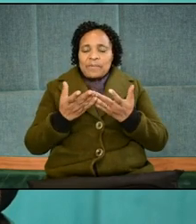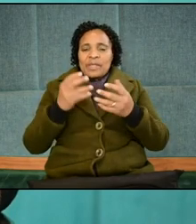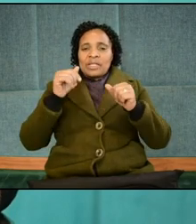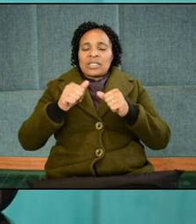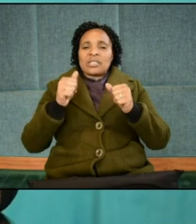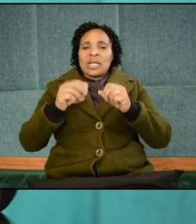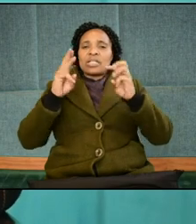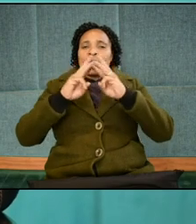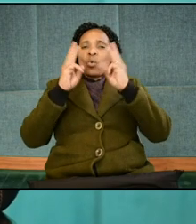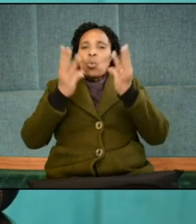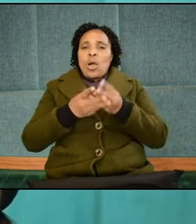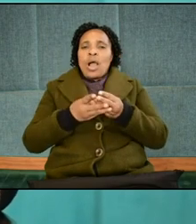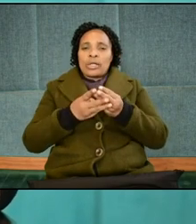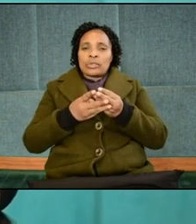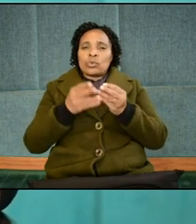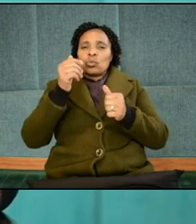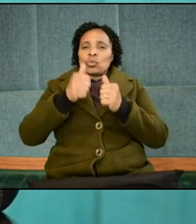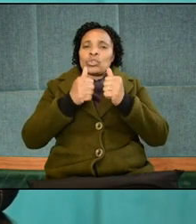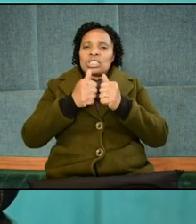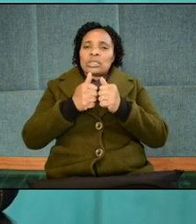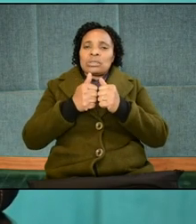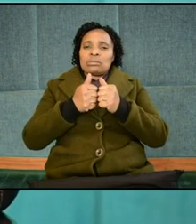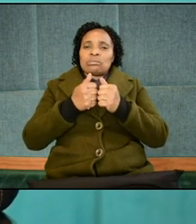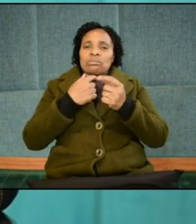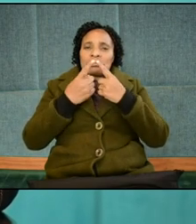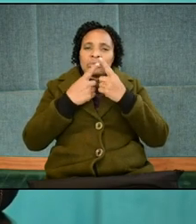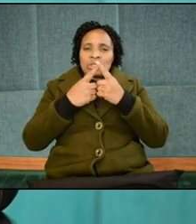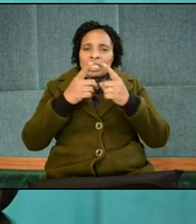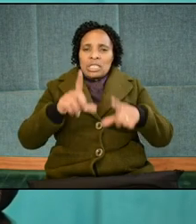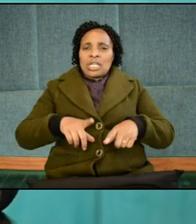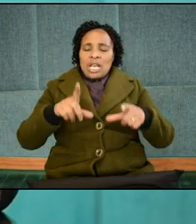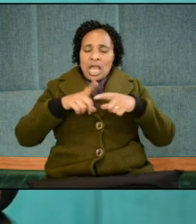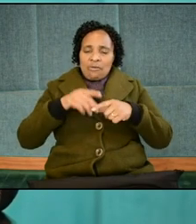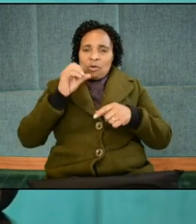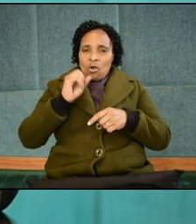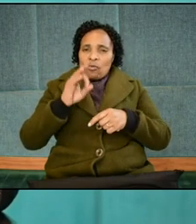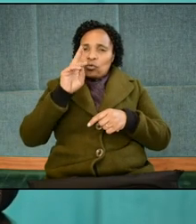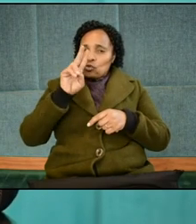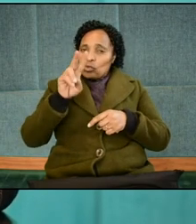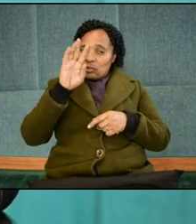are word pictures describing life in the 21st century.